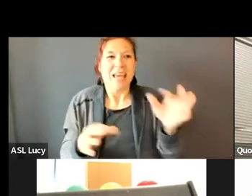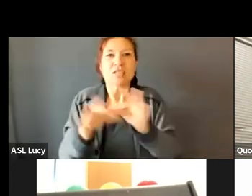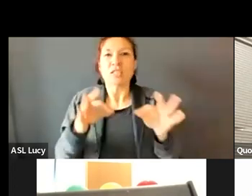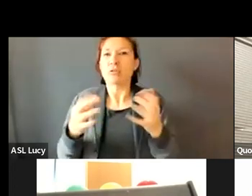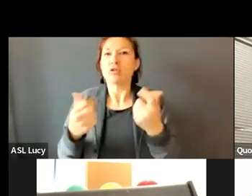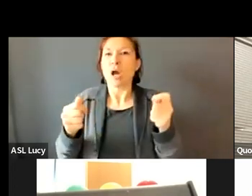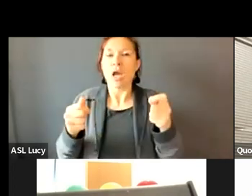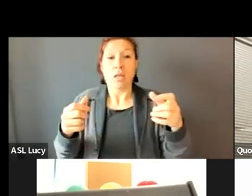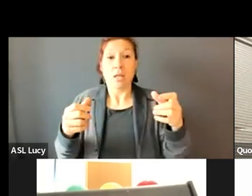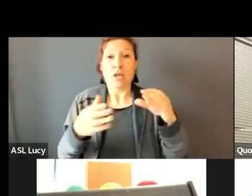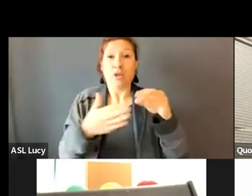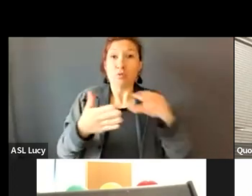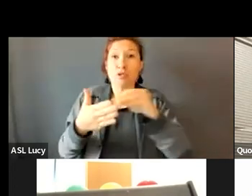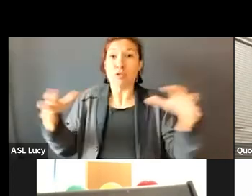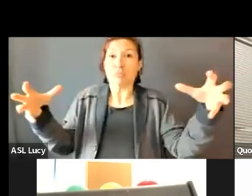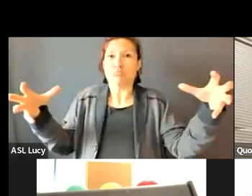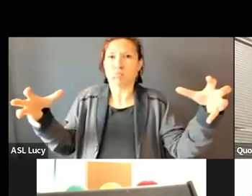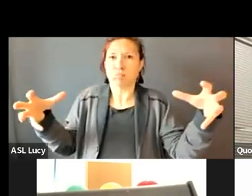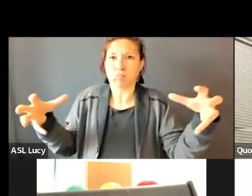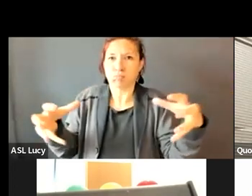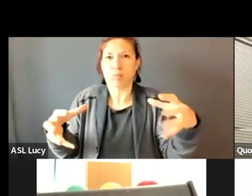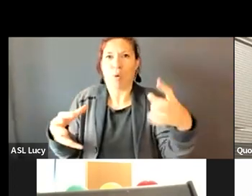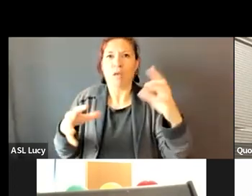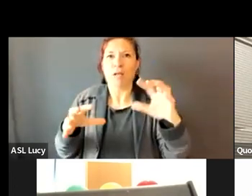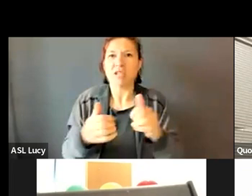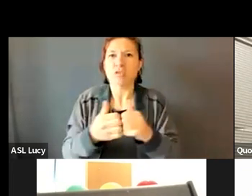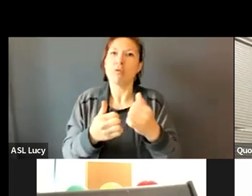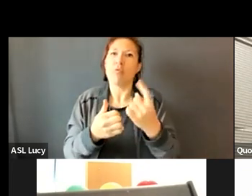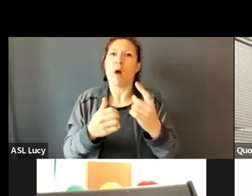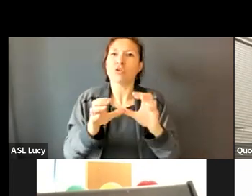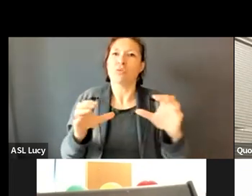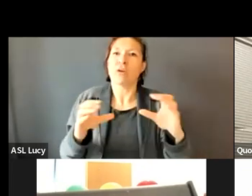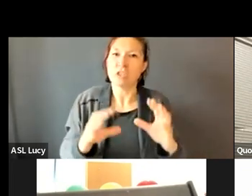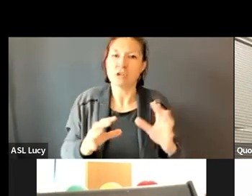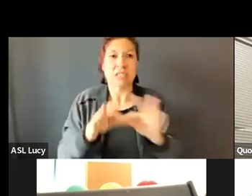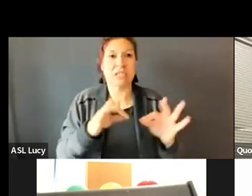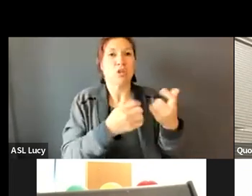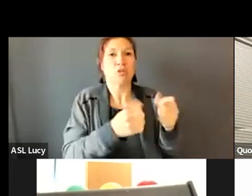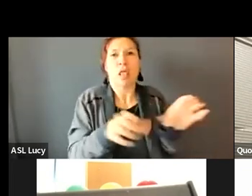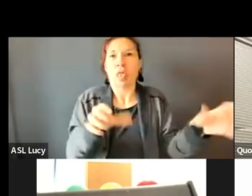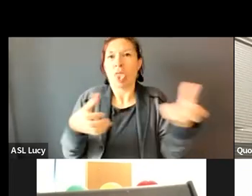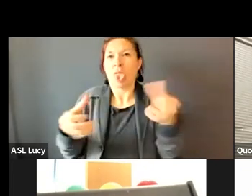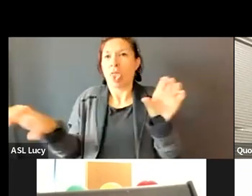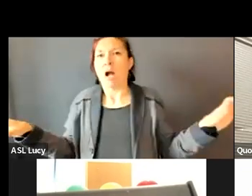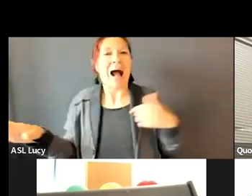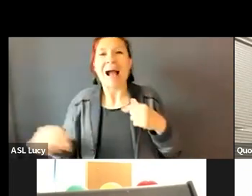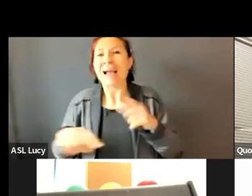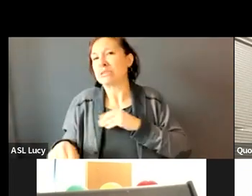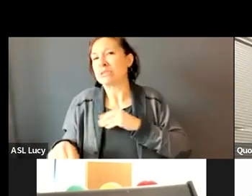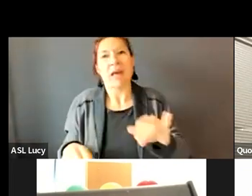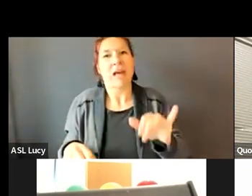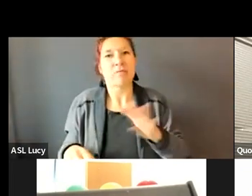and you know this because I keep talking about it every time we're together like it's incomprehensible and I couldn't accept it if it was my own